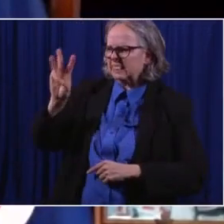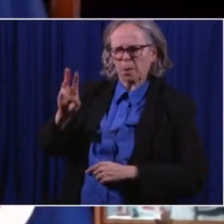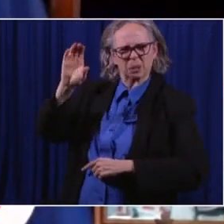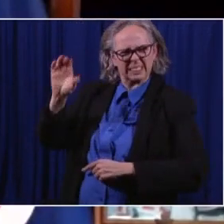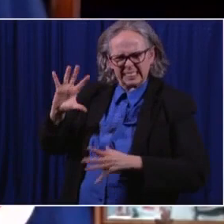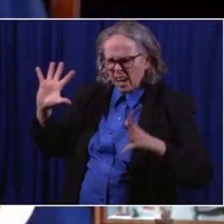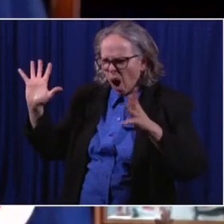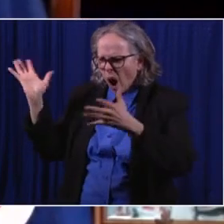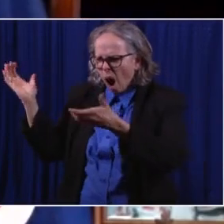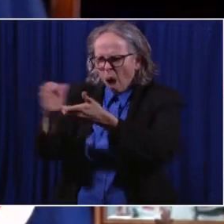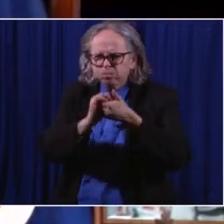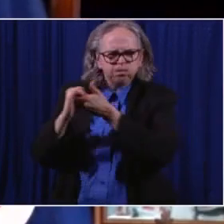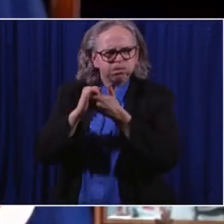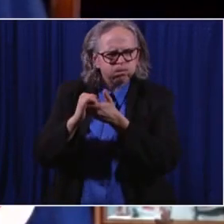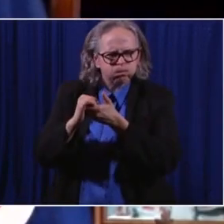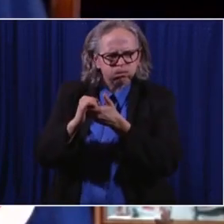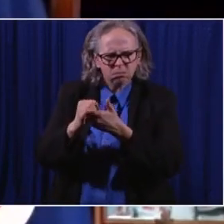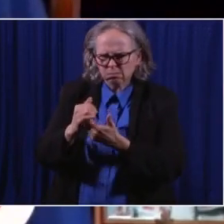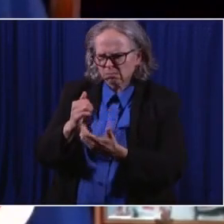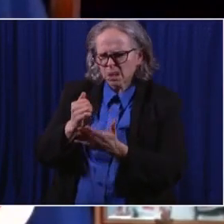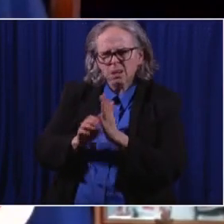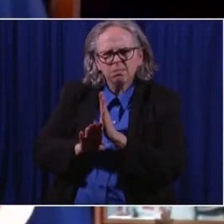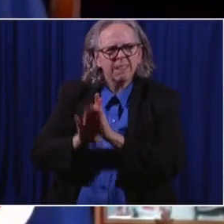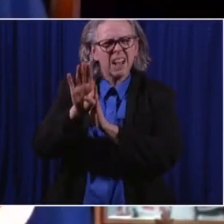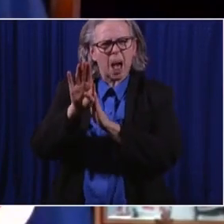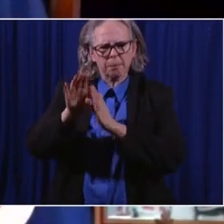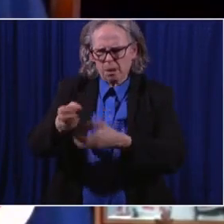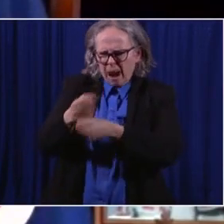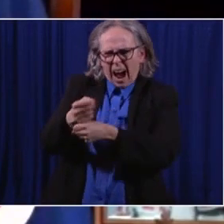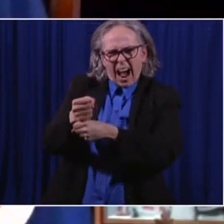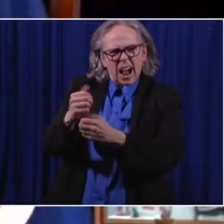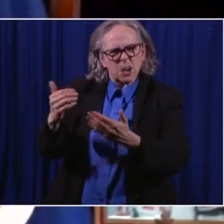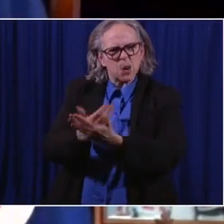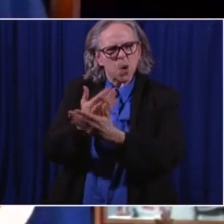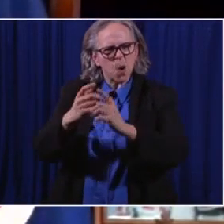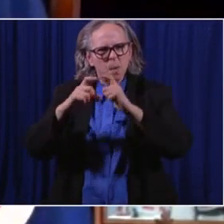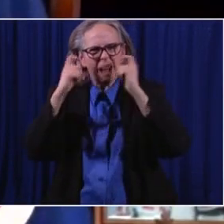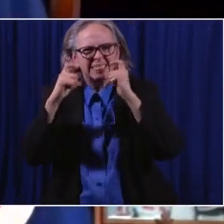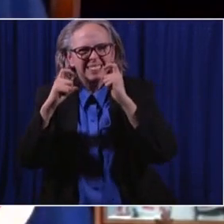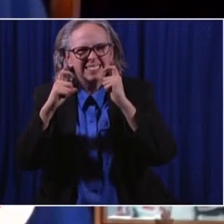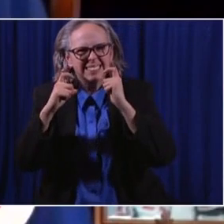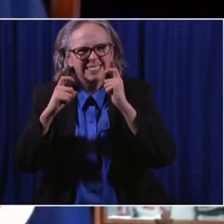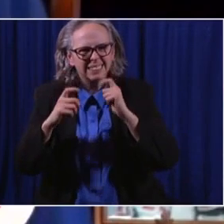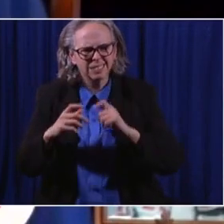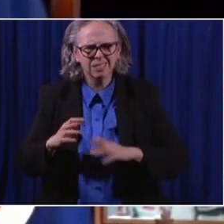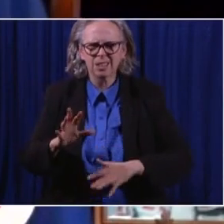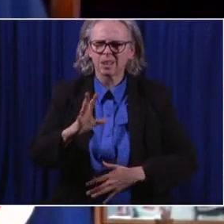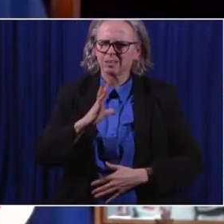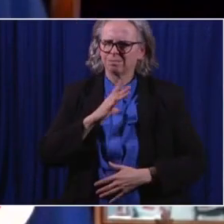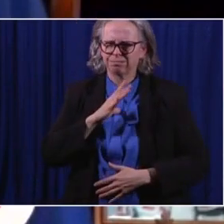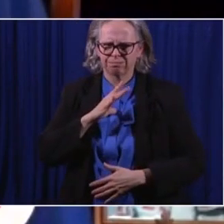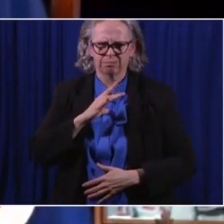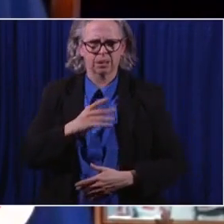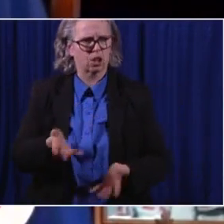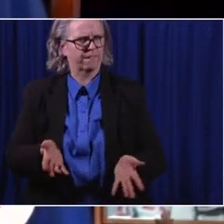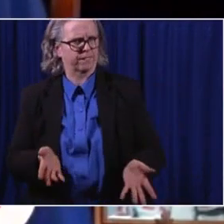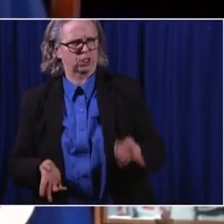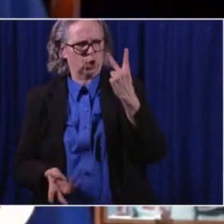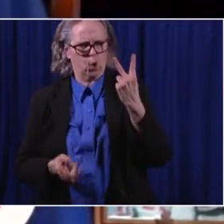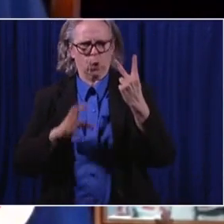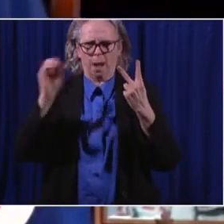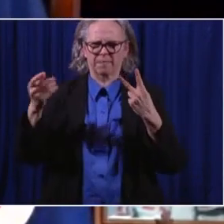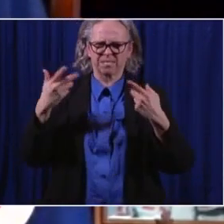support the development of these companies and the products they're making. Two of them that they've contracted with are Buckeye Mask Company